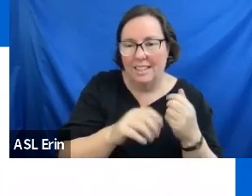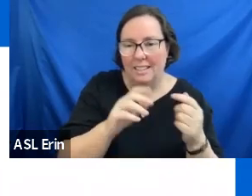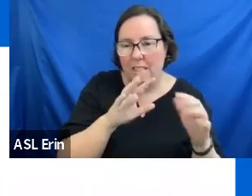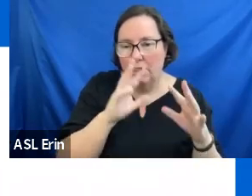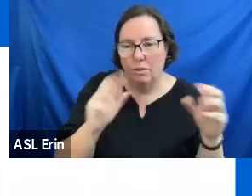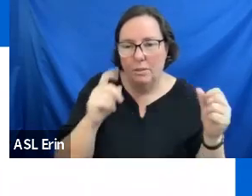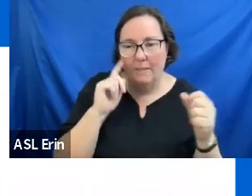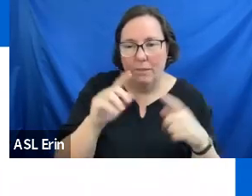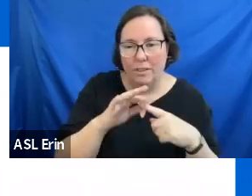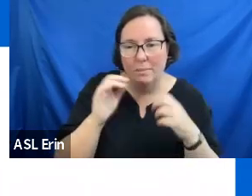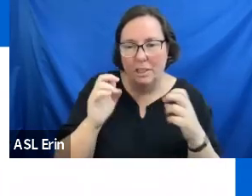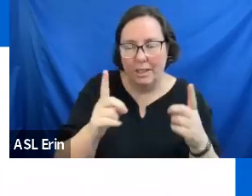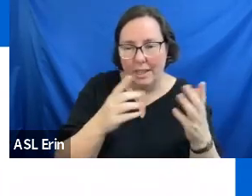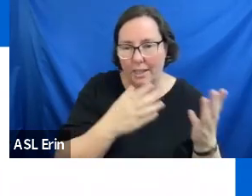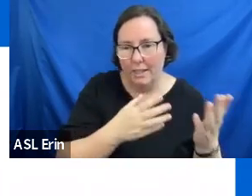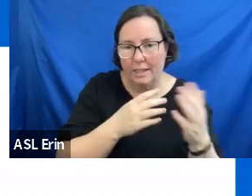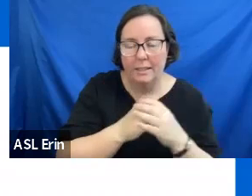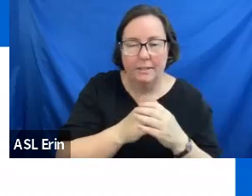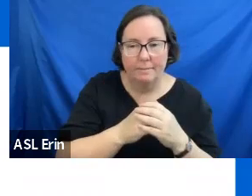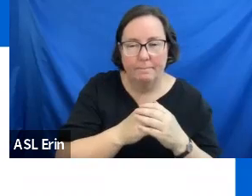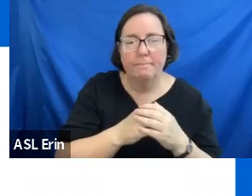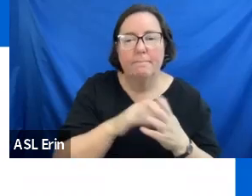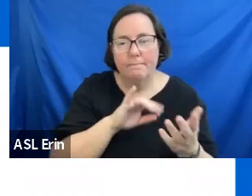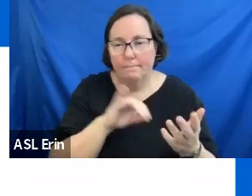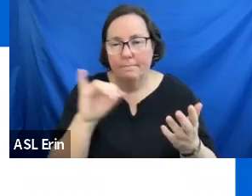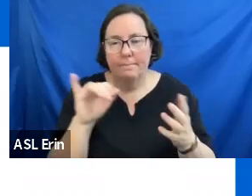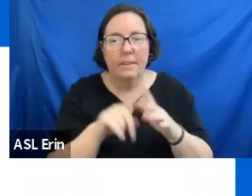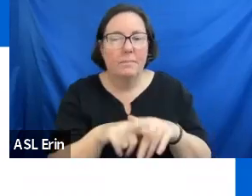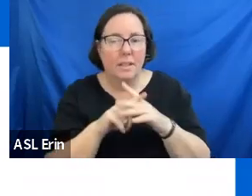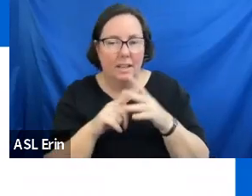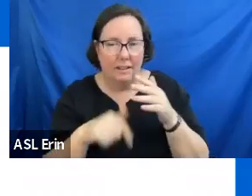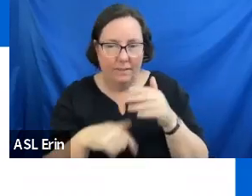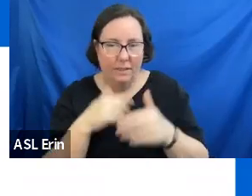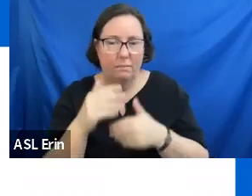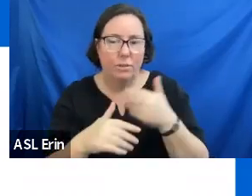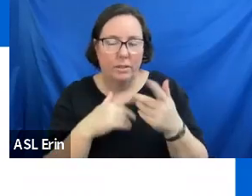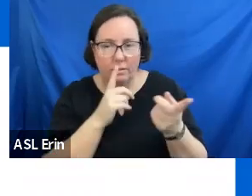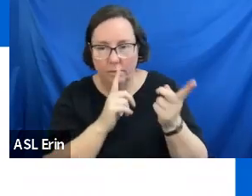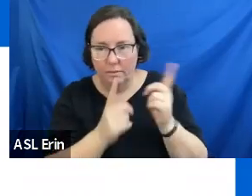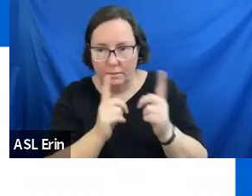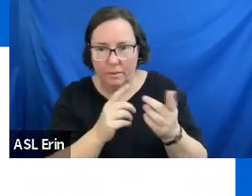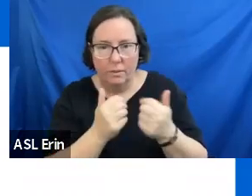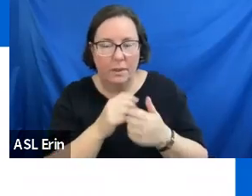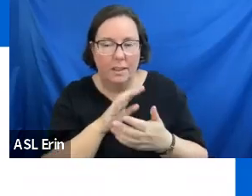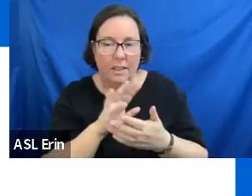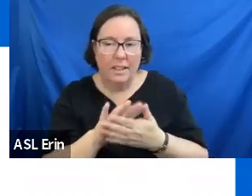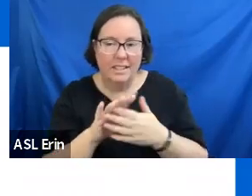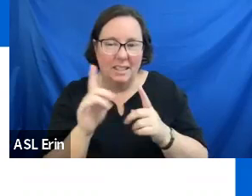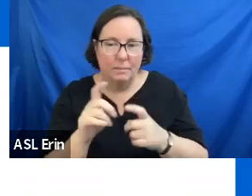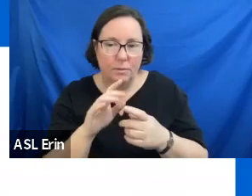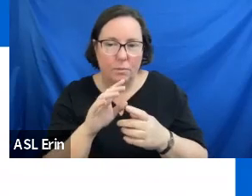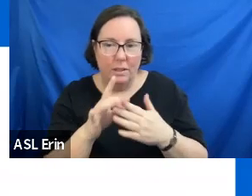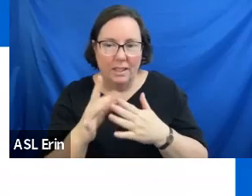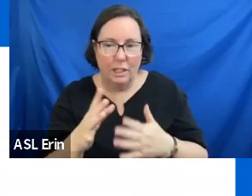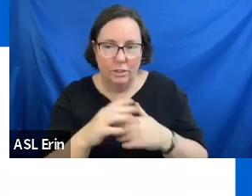Education, who is just on the beginning of this process with our exam school leaders, since we recently sent